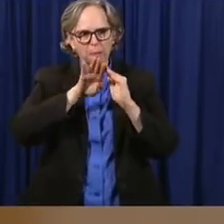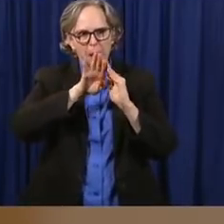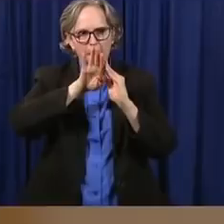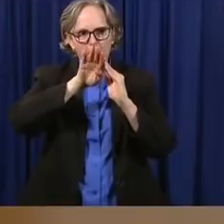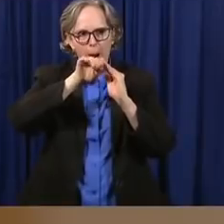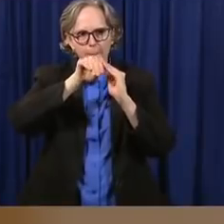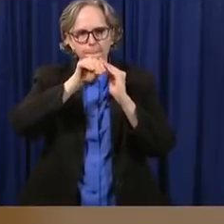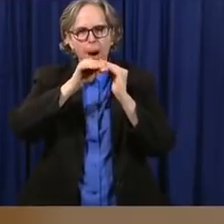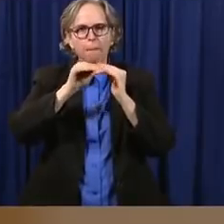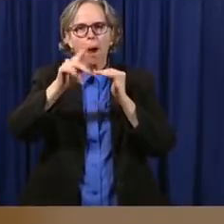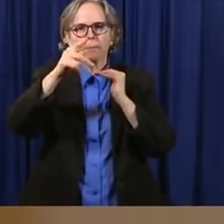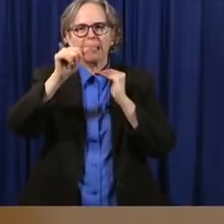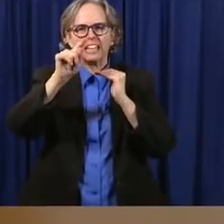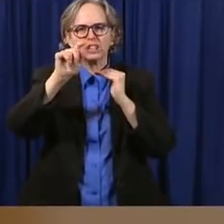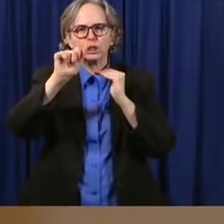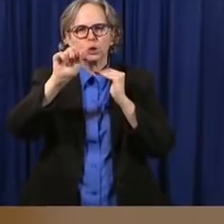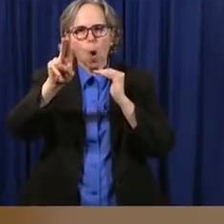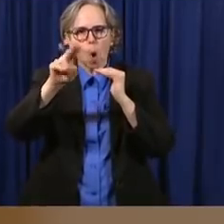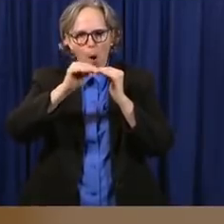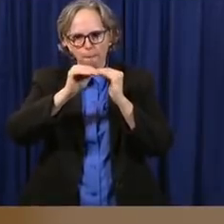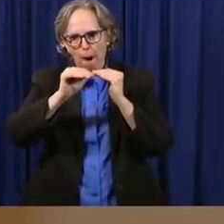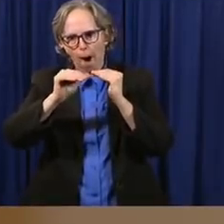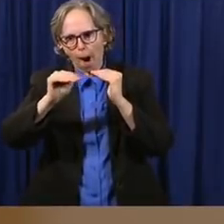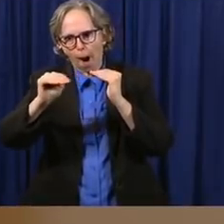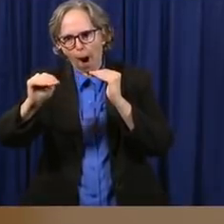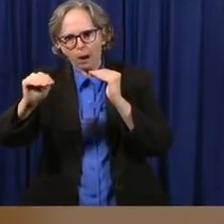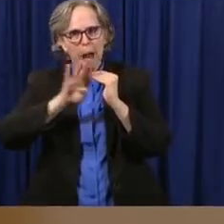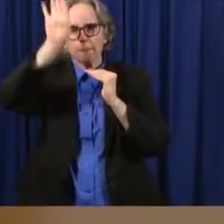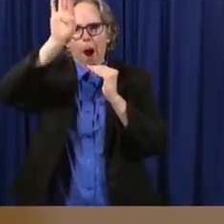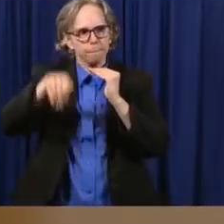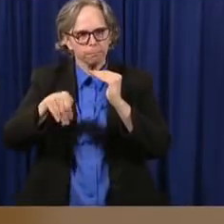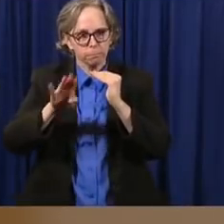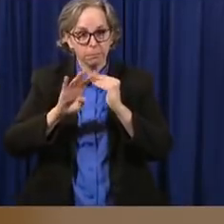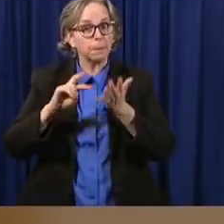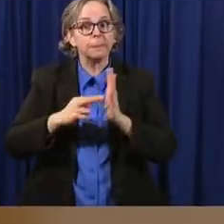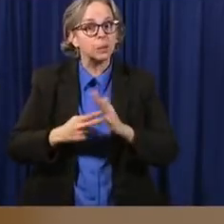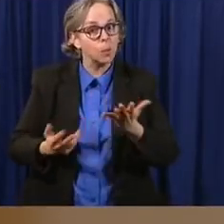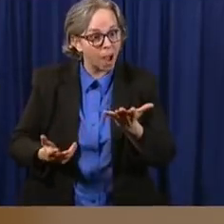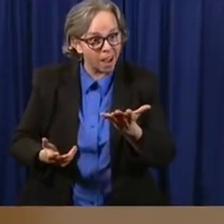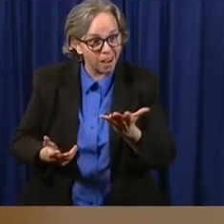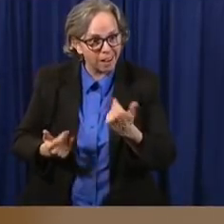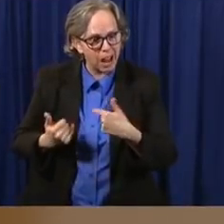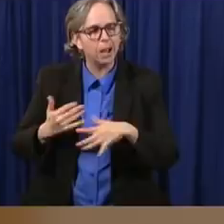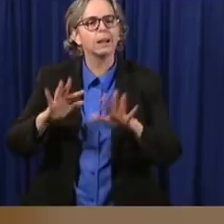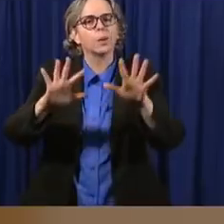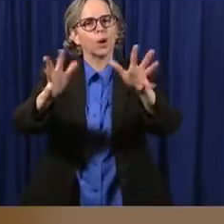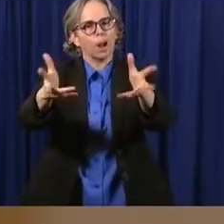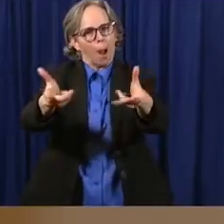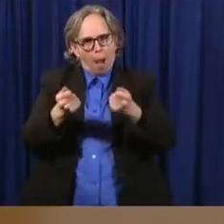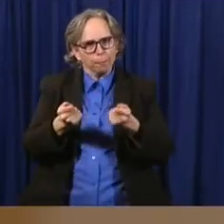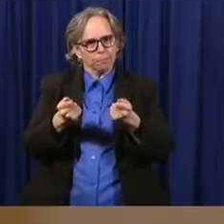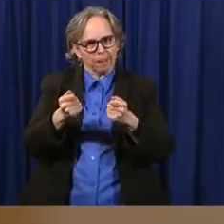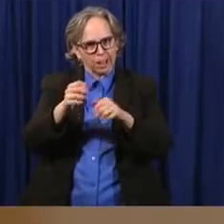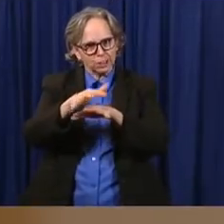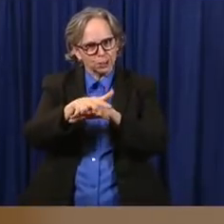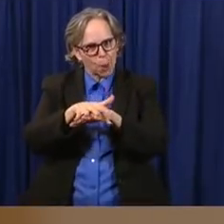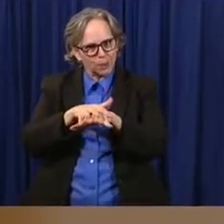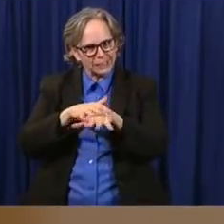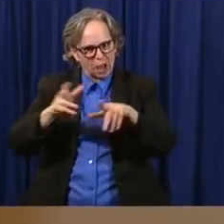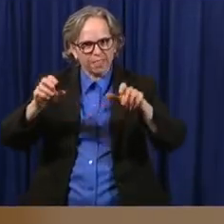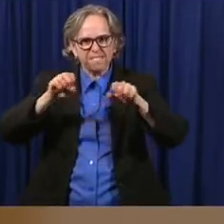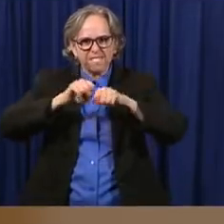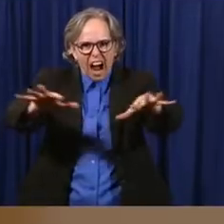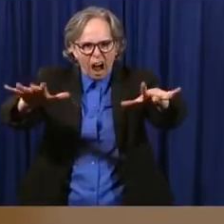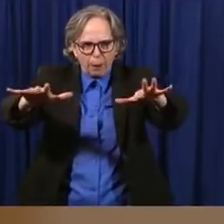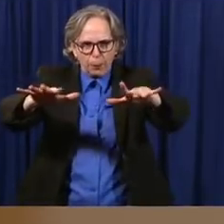this mountain, and then it will be a slower decline. But with each and every day we buy, we're more prepared